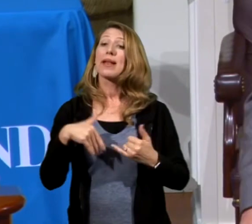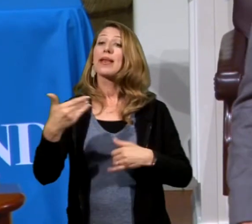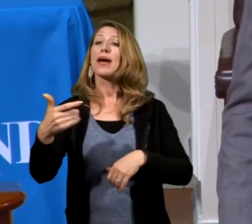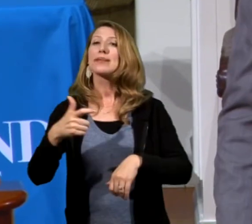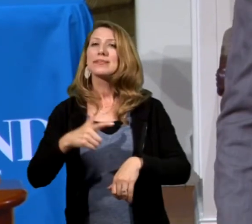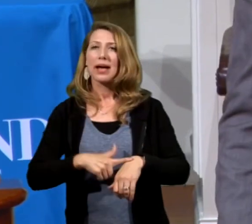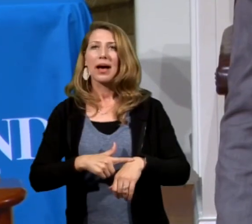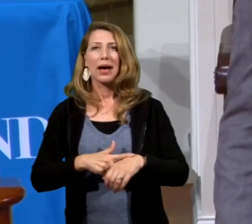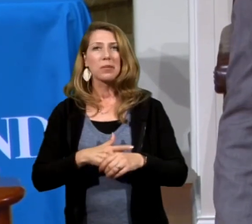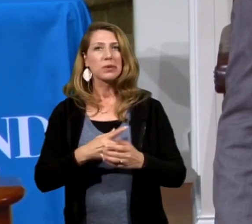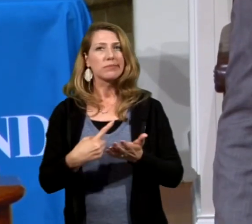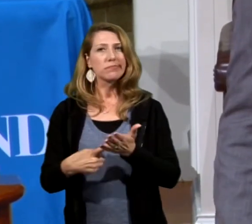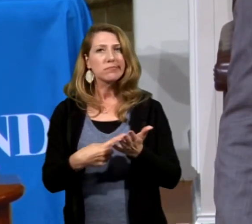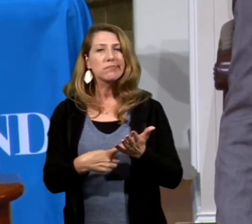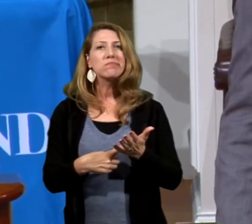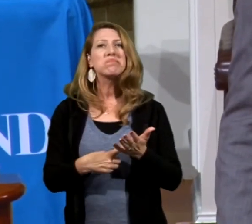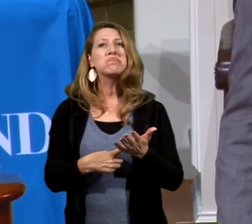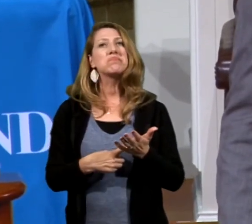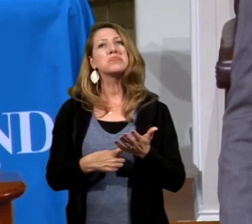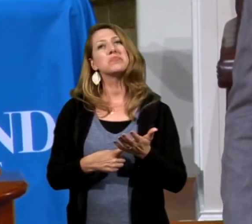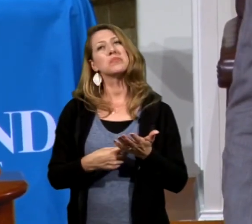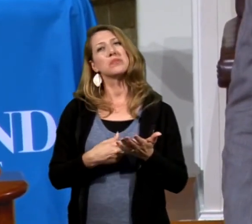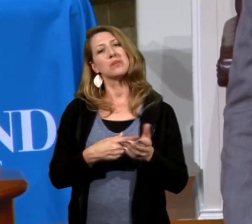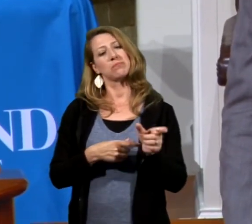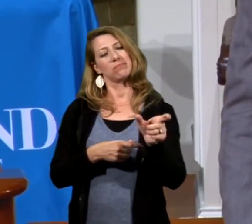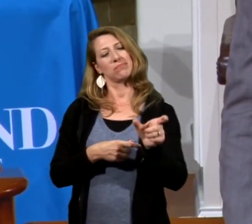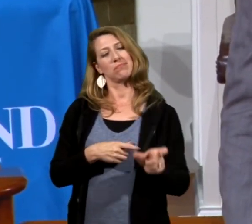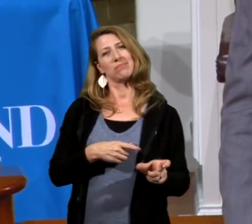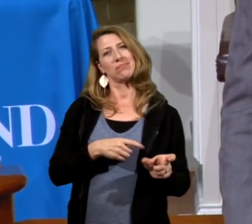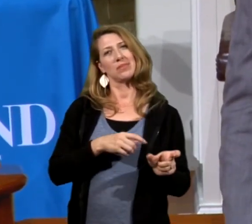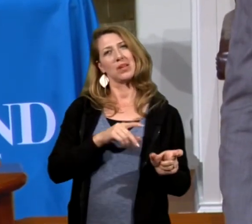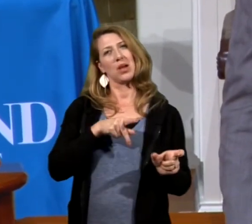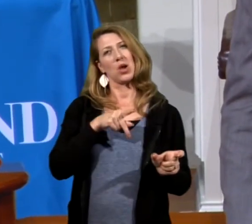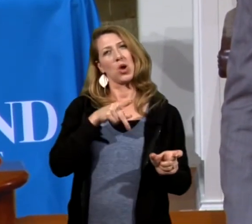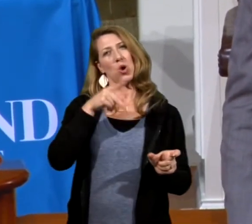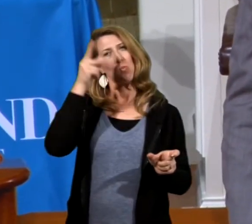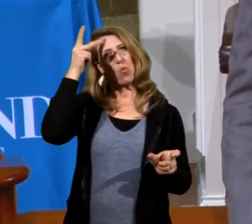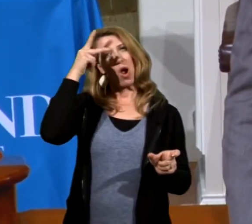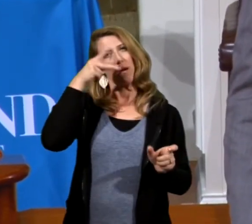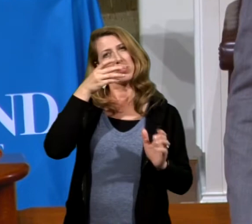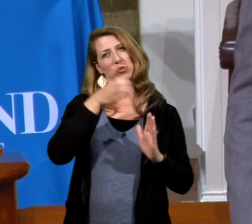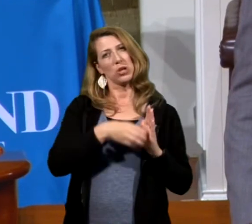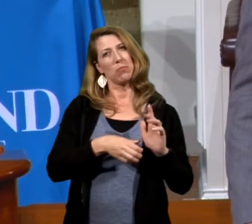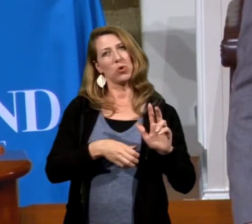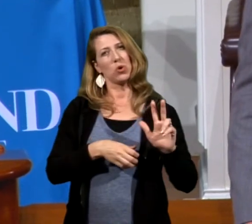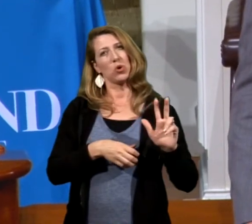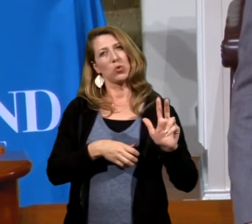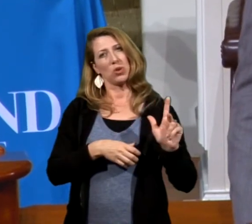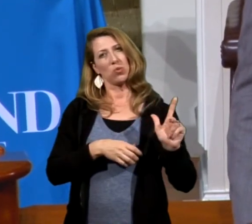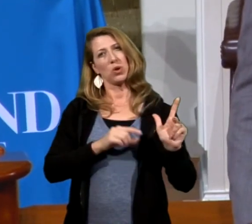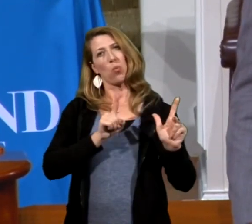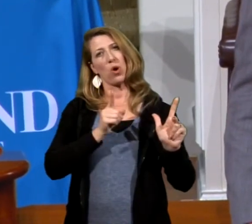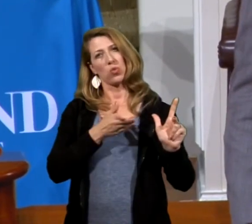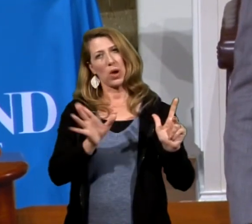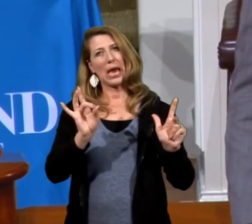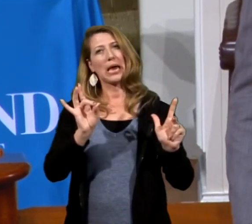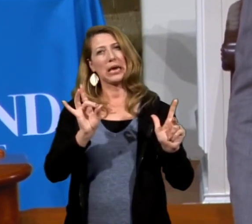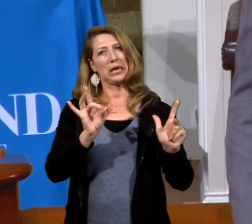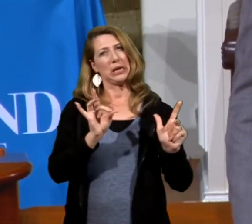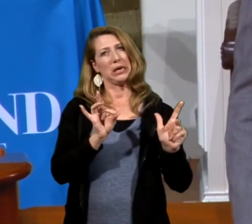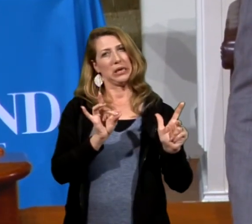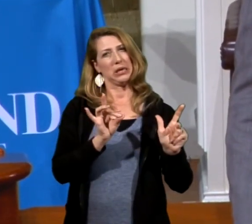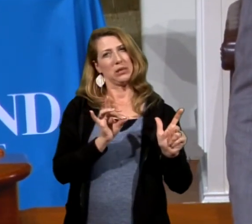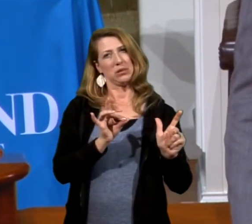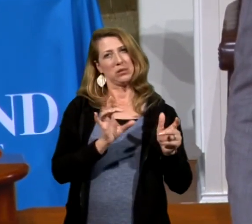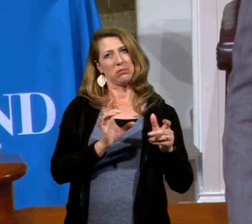this, to consider putting a note out beside your margin, Proverbs 23, verses 1 through 8. In that